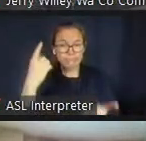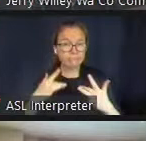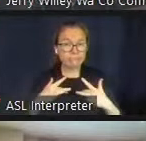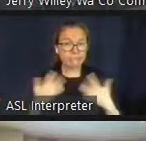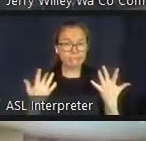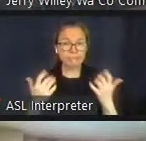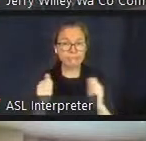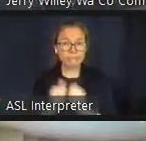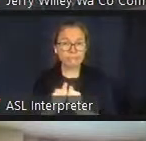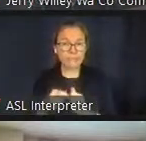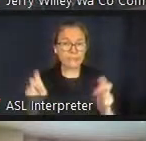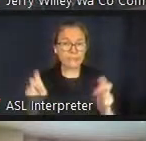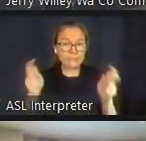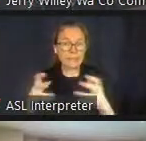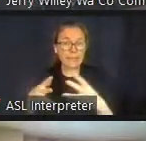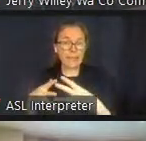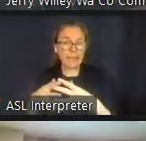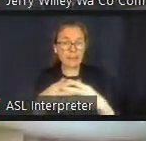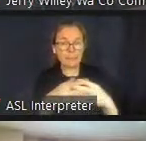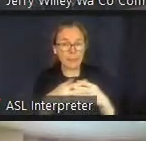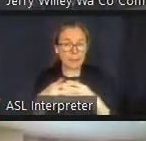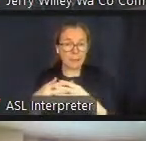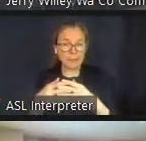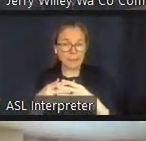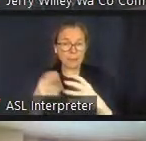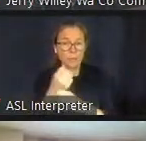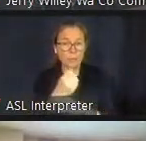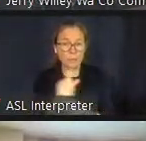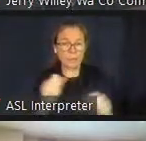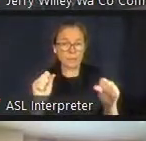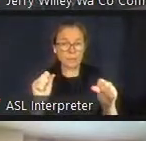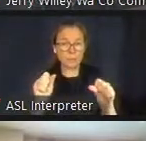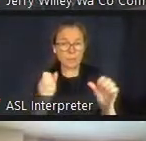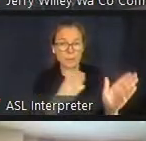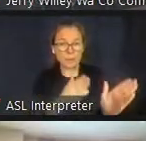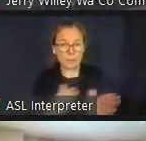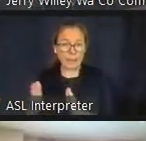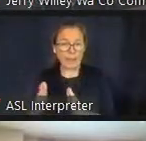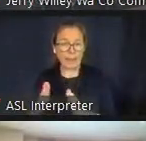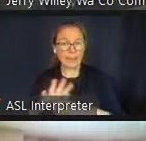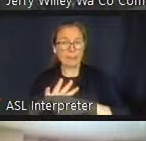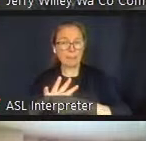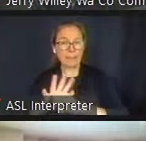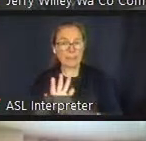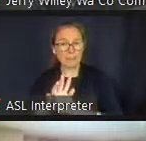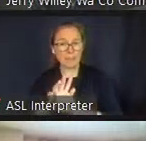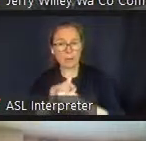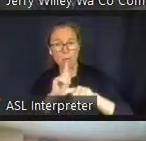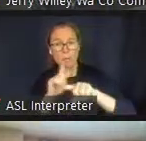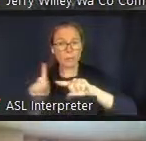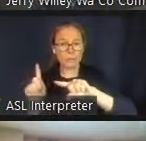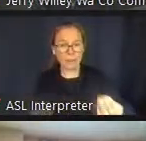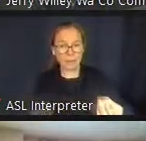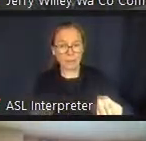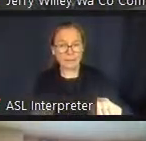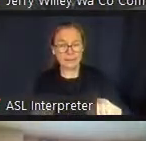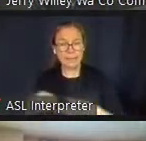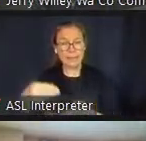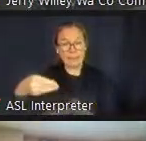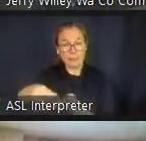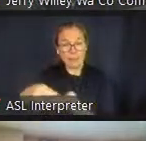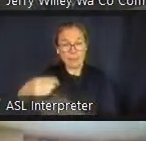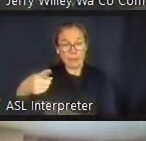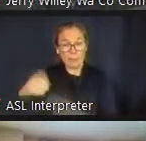the American Rescue Plan, our pandemic response and recovery funding we receive from the federal